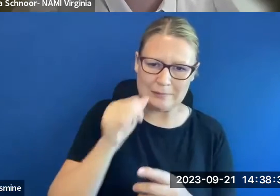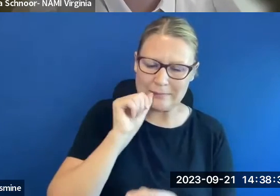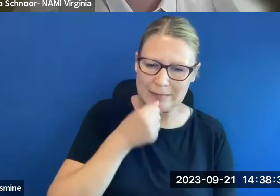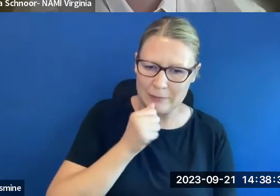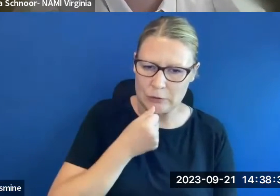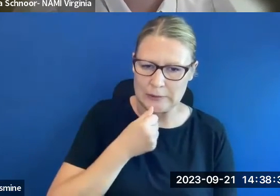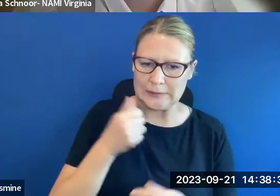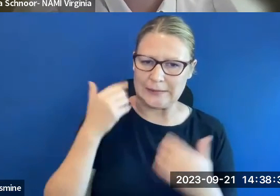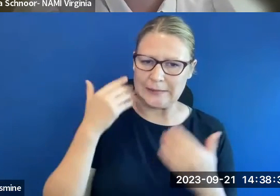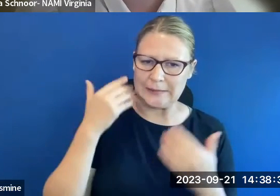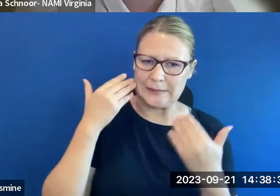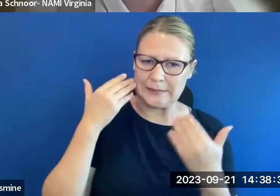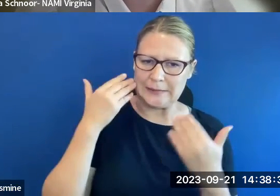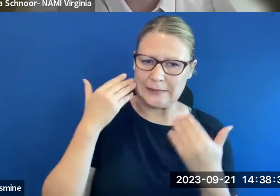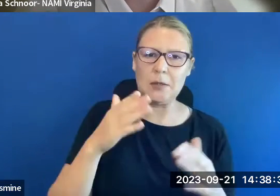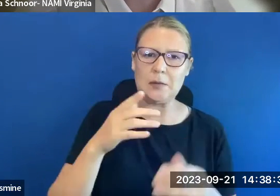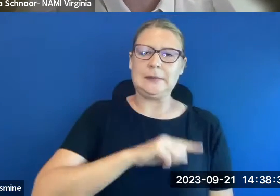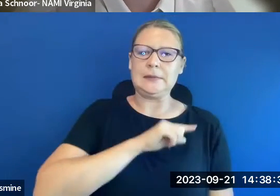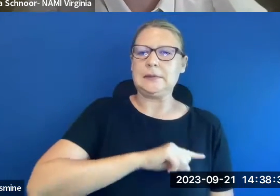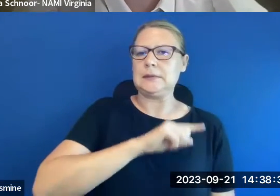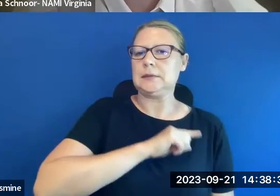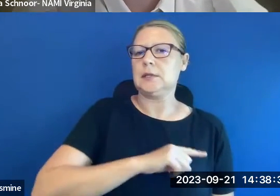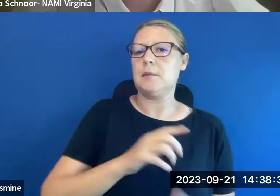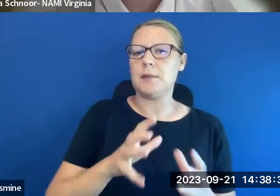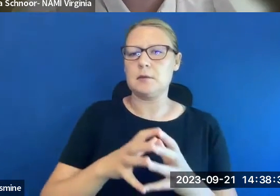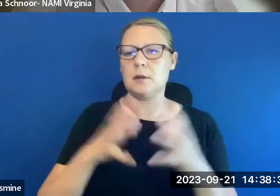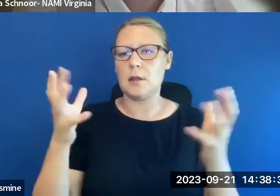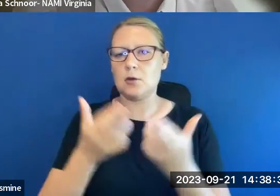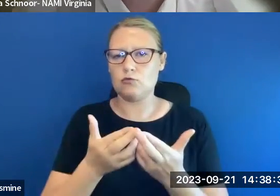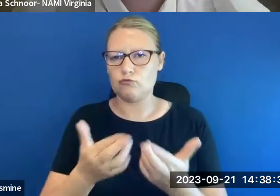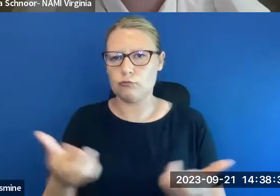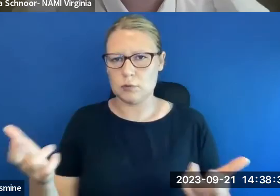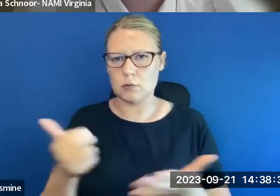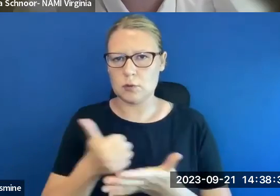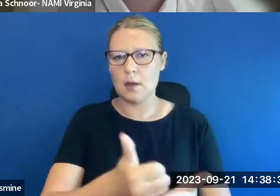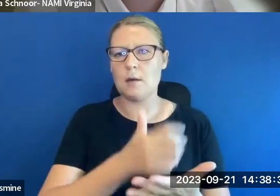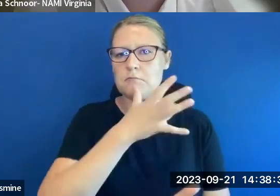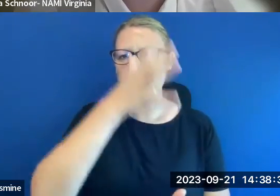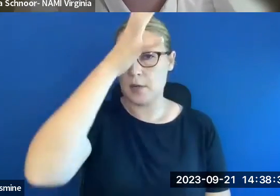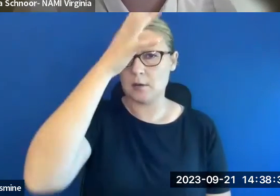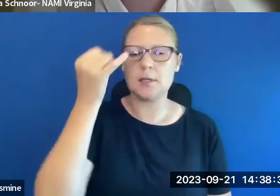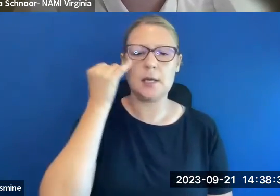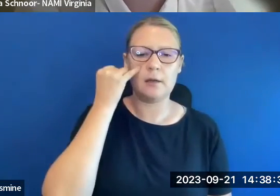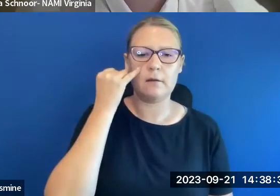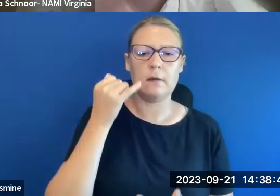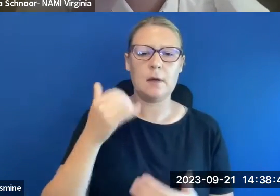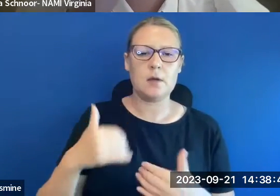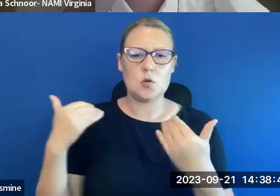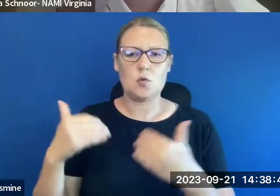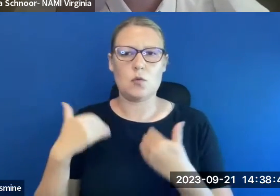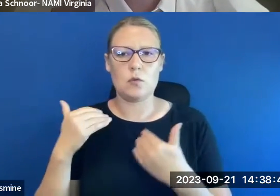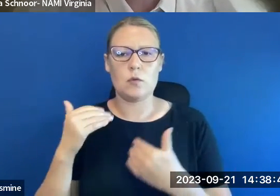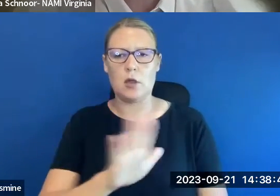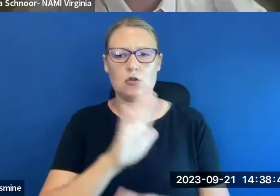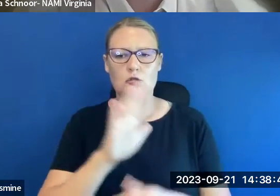lot of resources that are available for parents in when their child is going through a crisis situation.